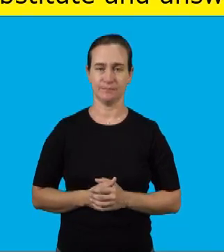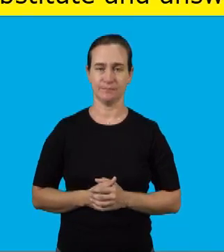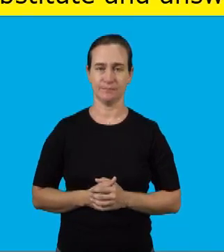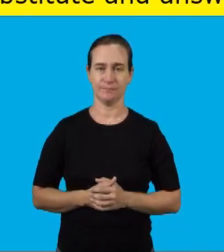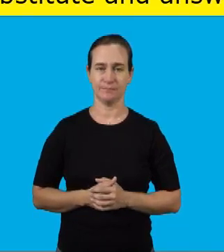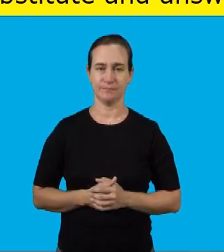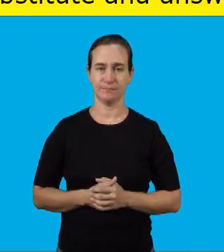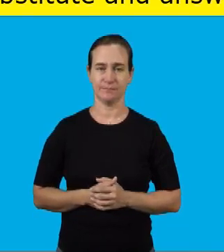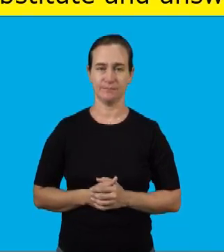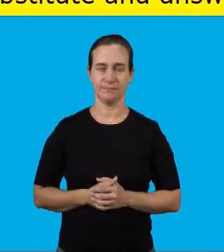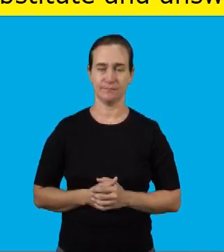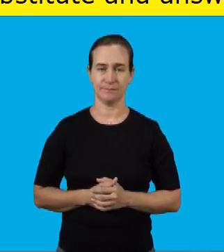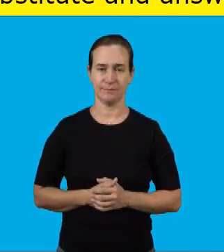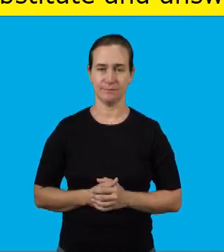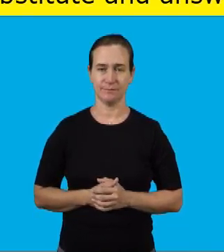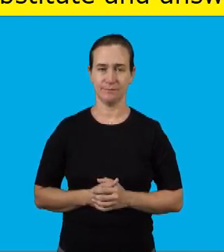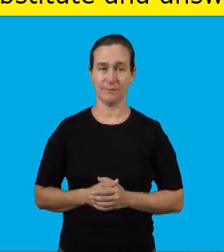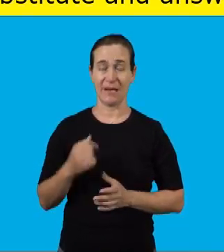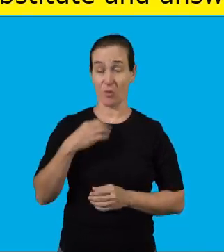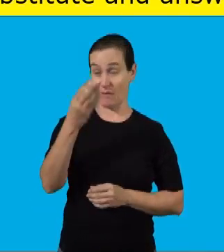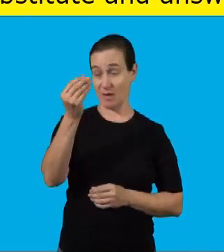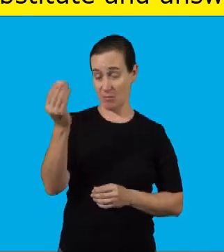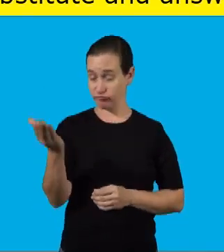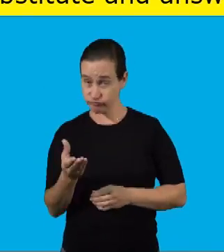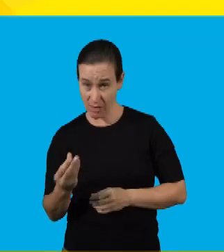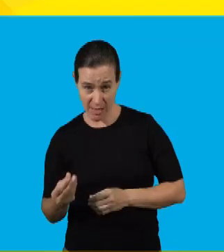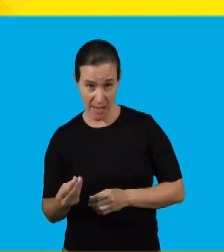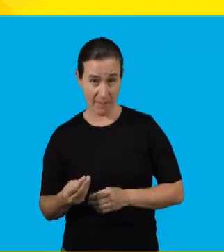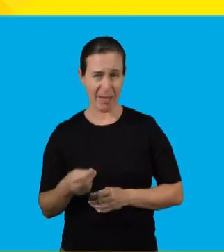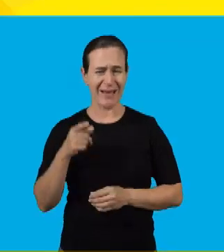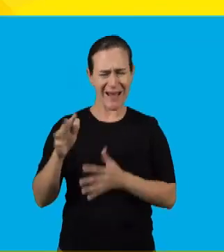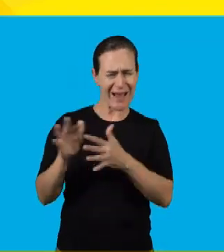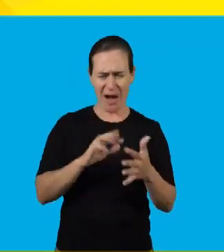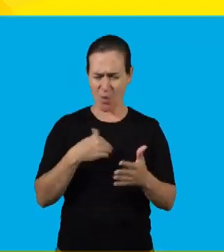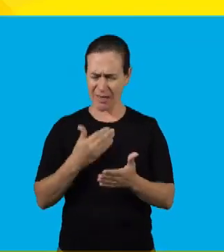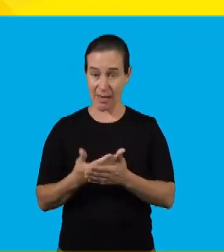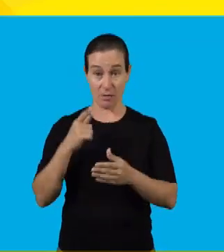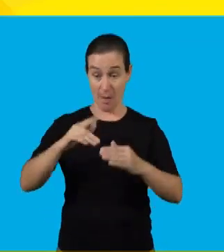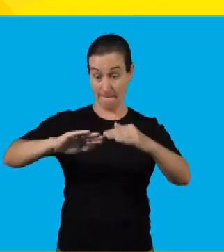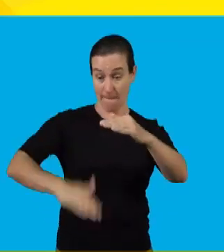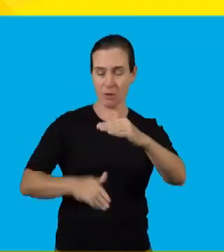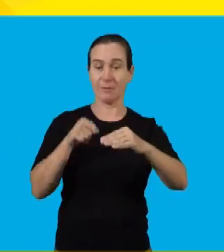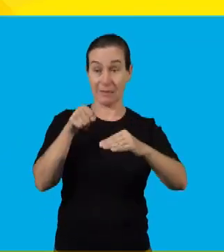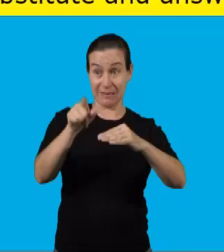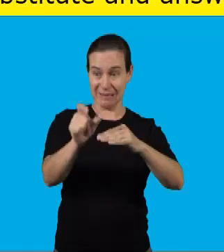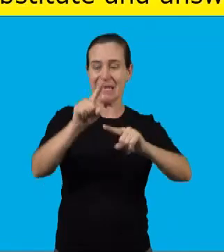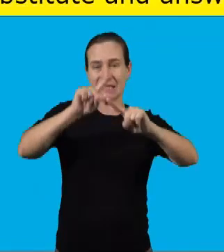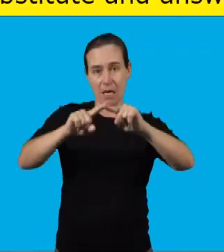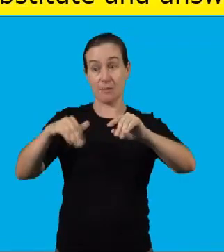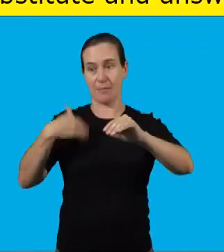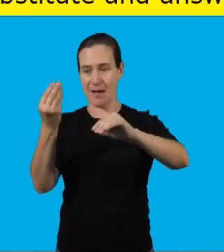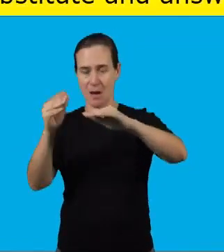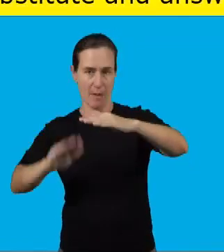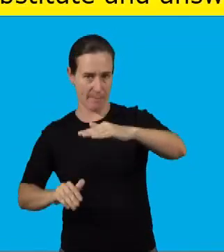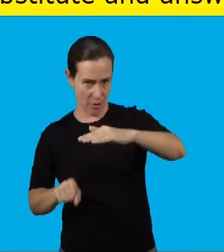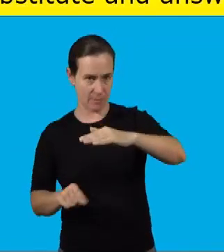So when we continue with that, remember, when we have fractions, the best way to get rid of them is to multiply by the denominators. So on one side, we're going to